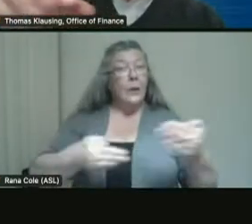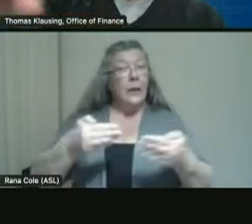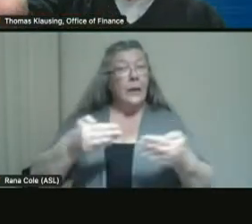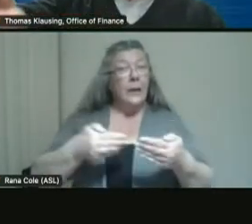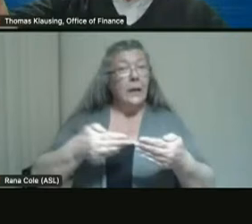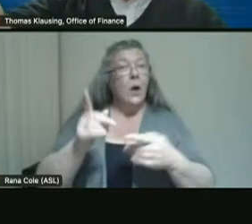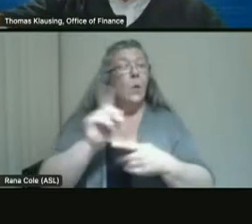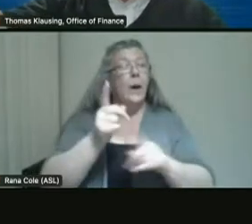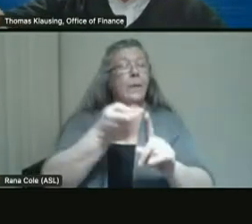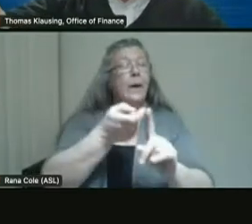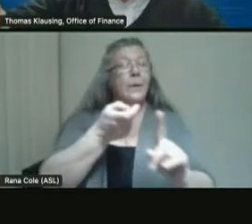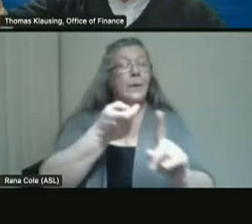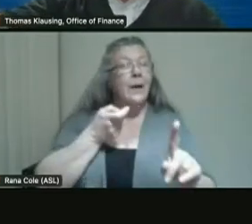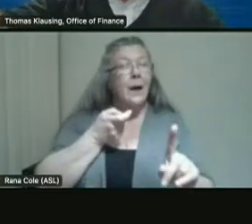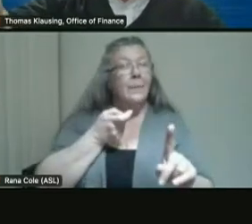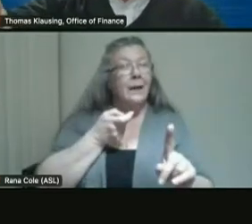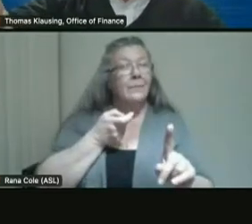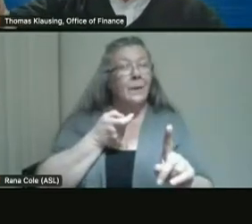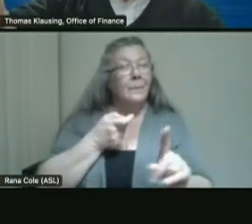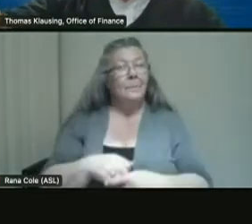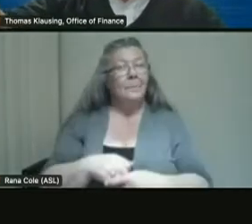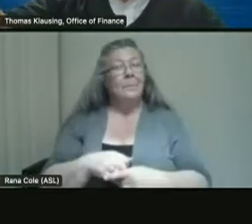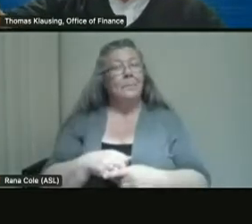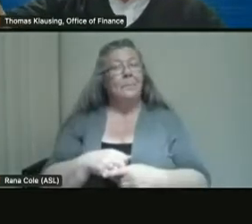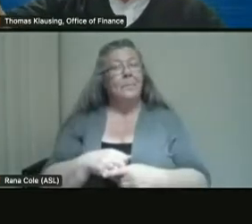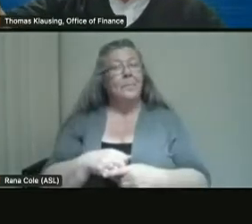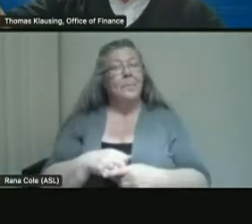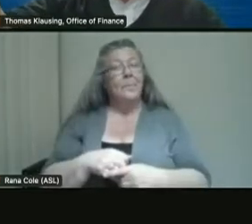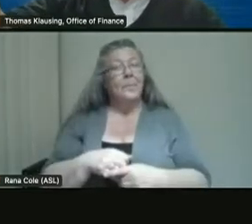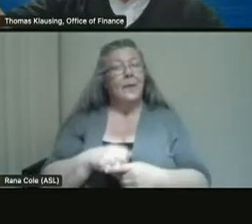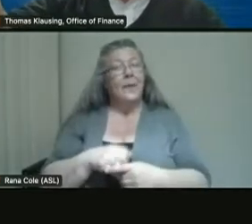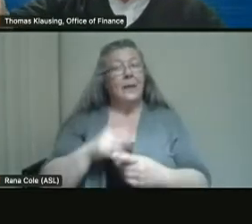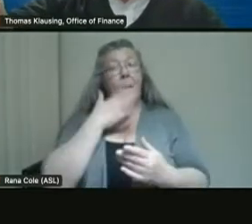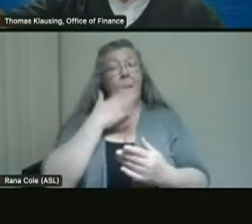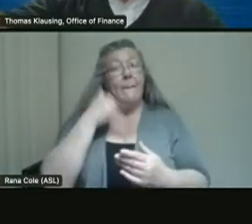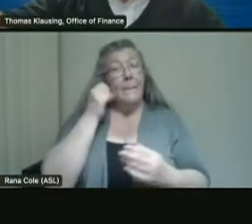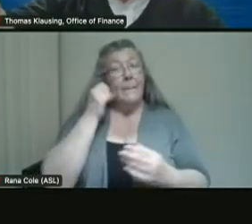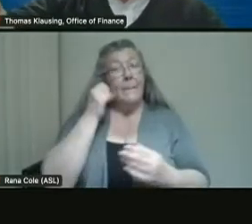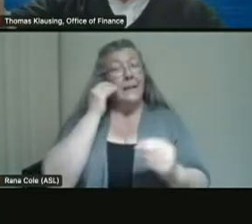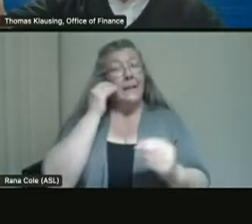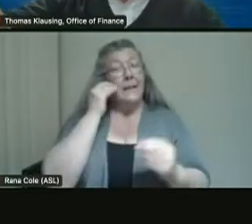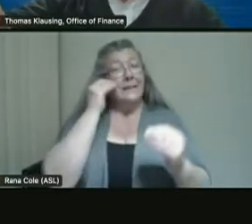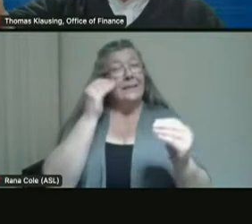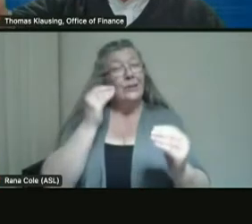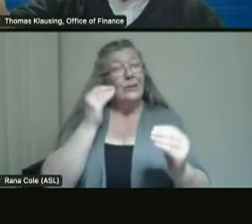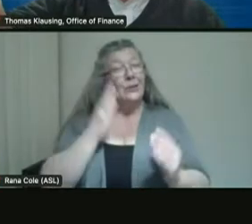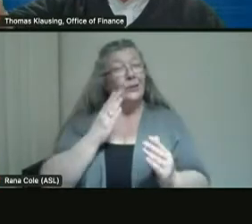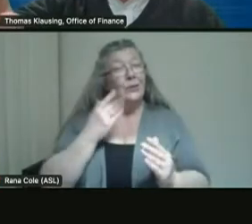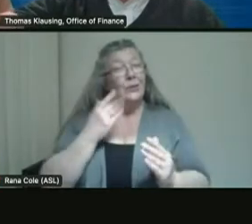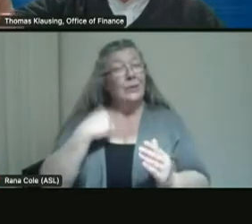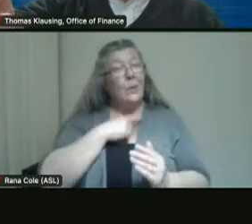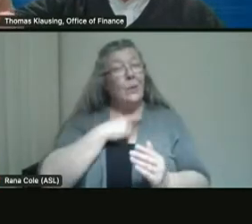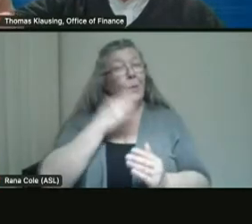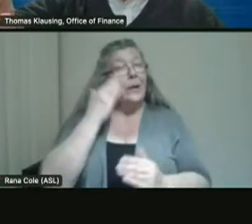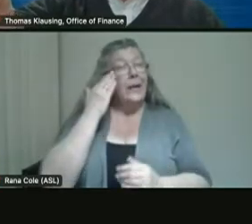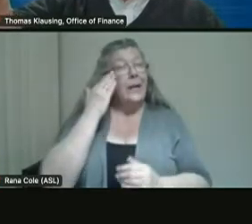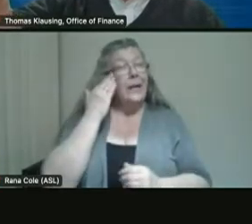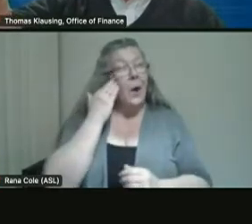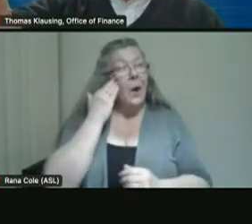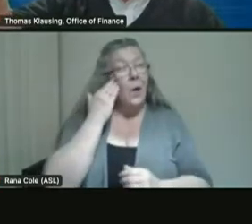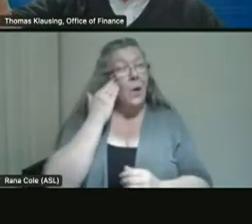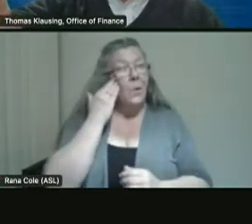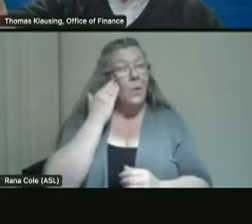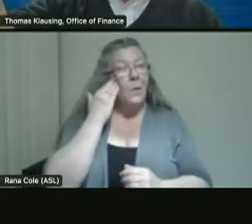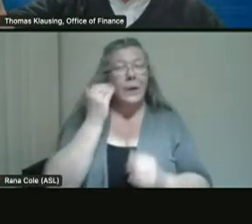those places that source our best teachers. And we also know that we are anybody in